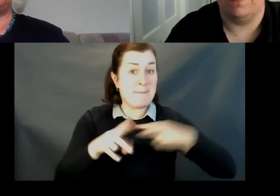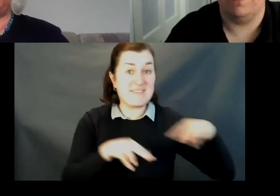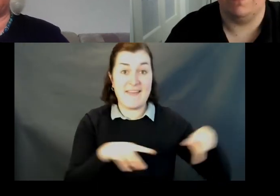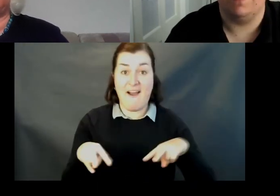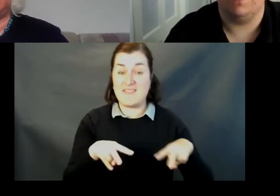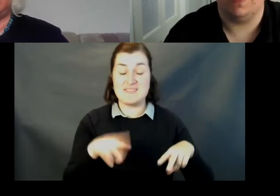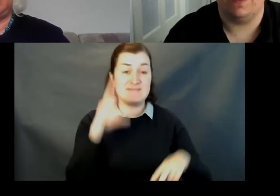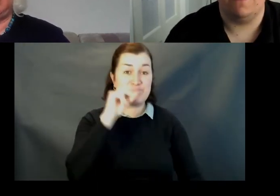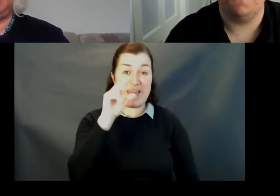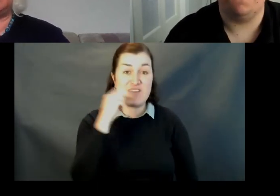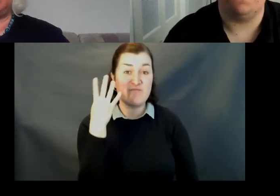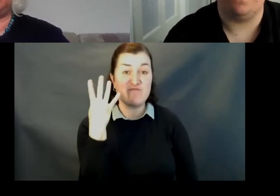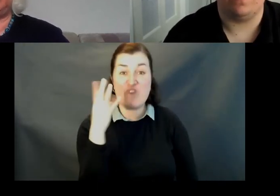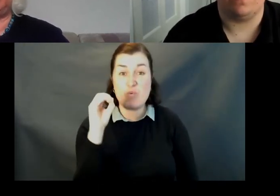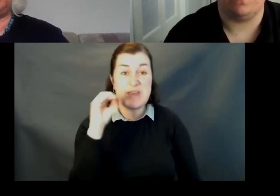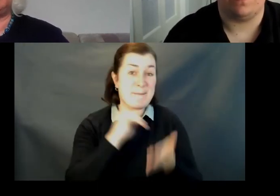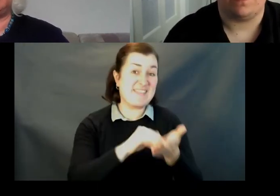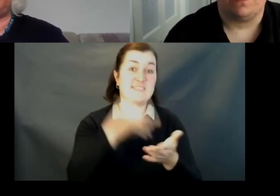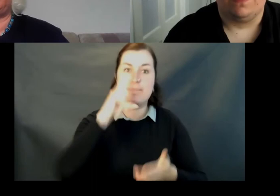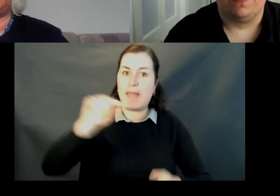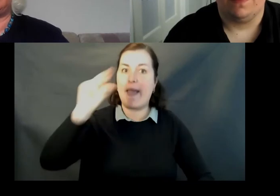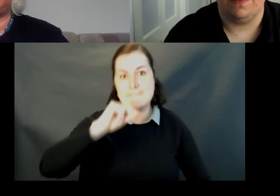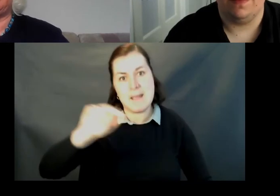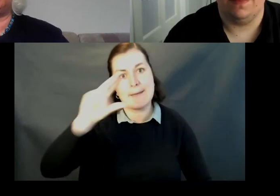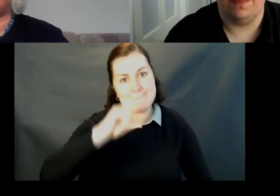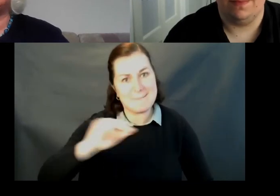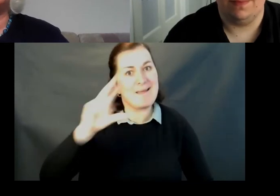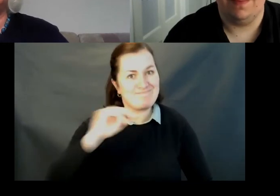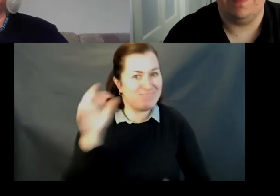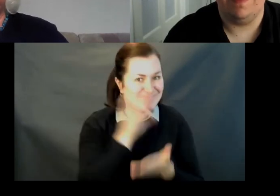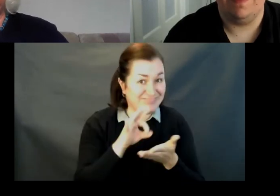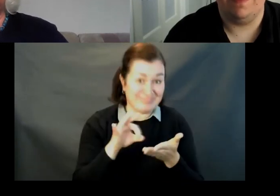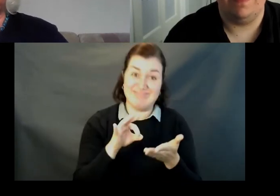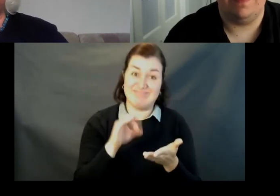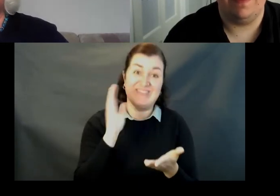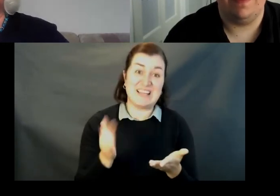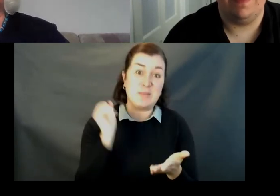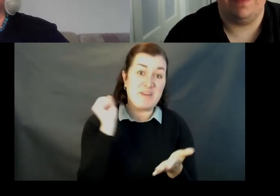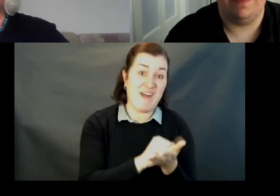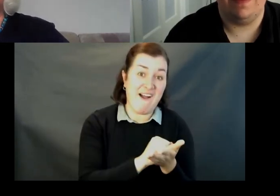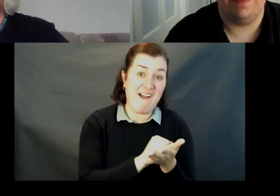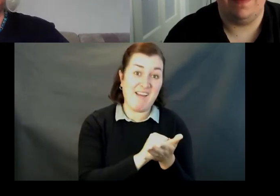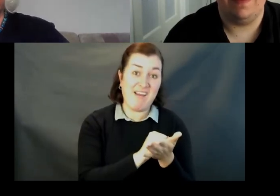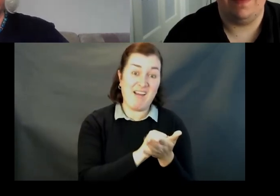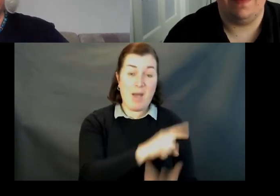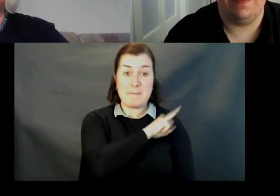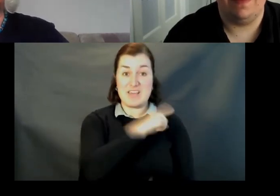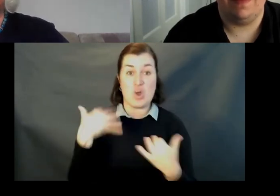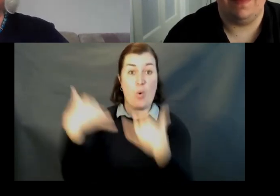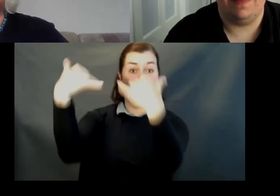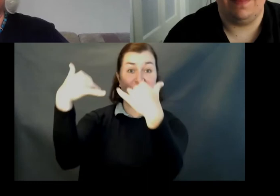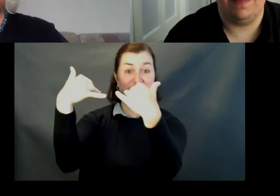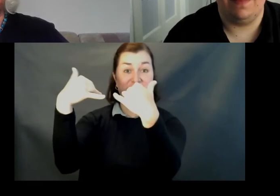minutes worth of work. So, you know, it's you better get it right, because the audience that comes to it are very